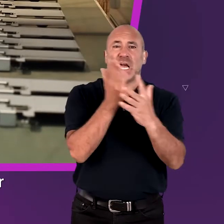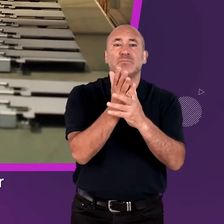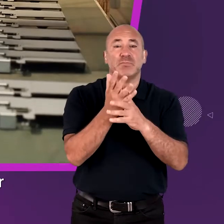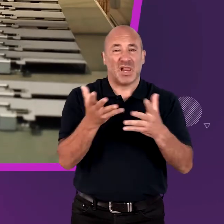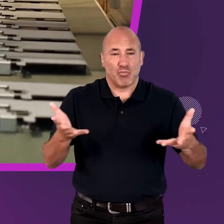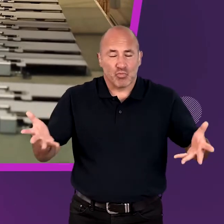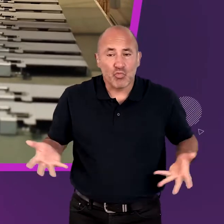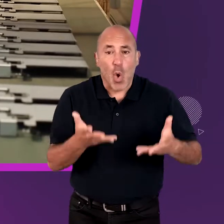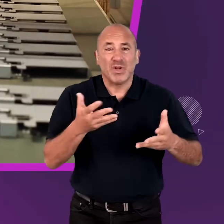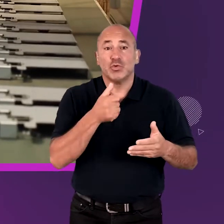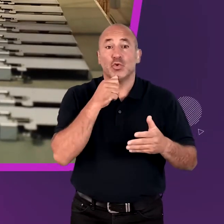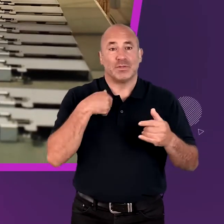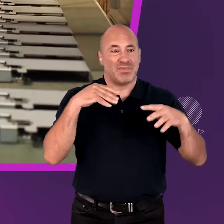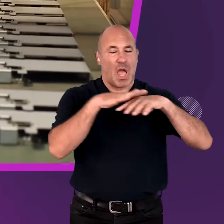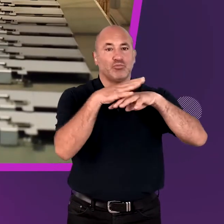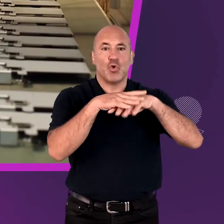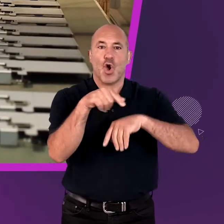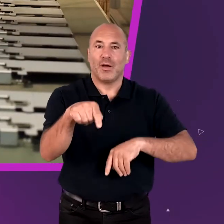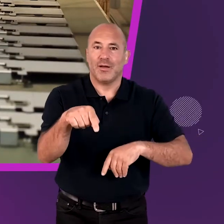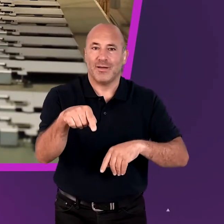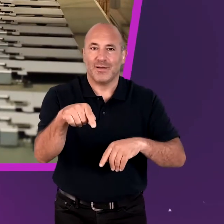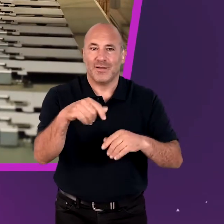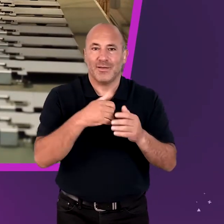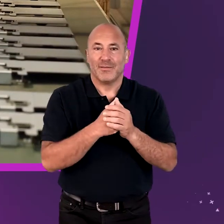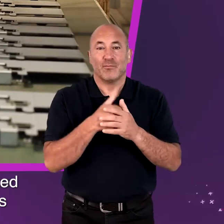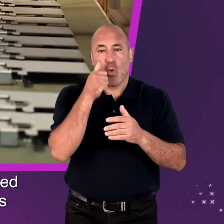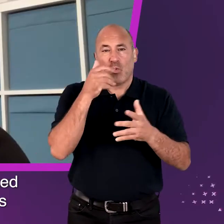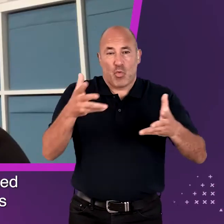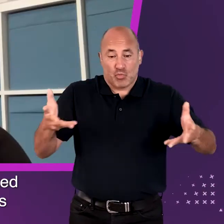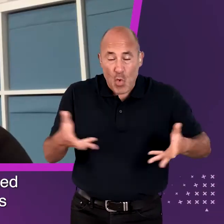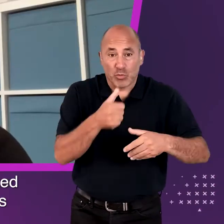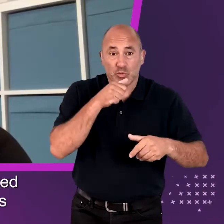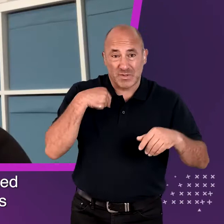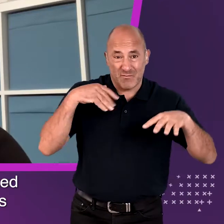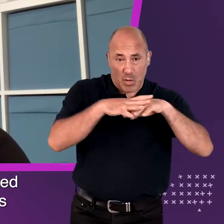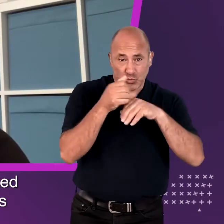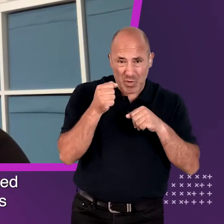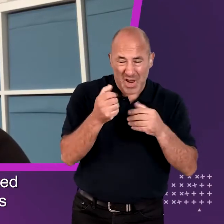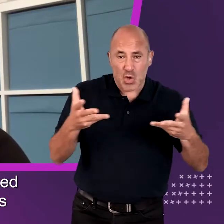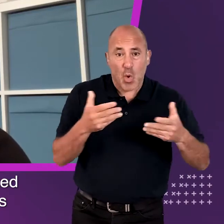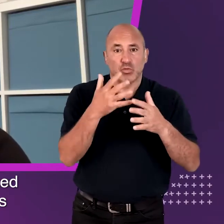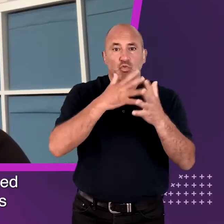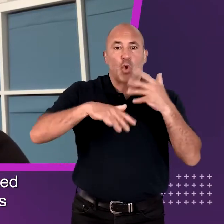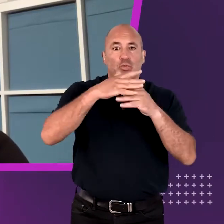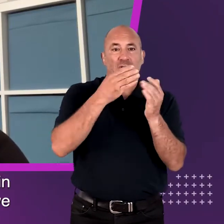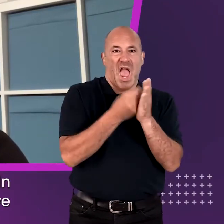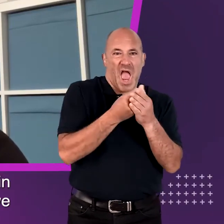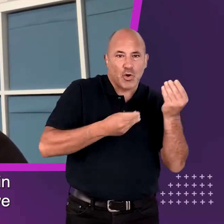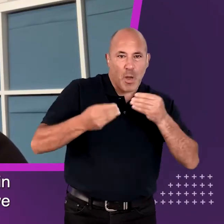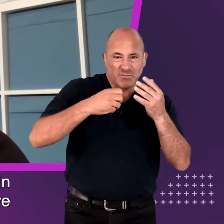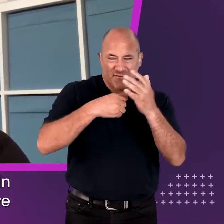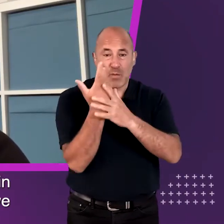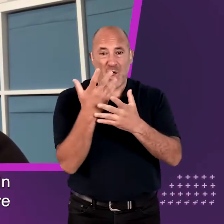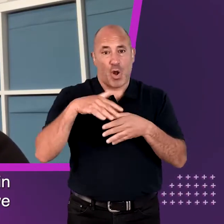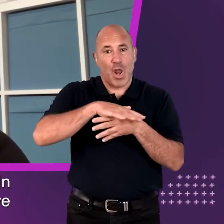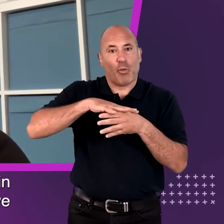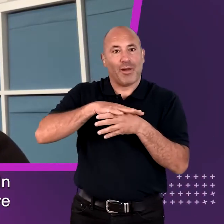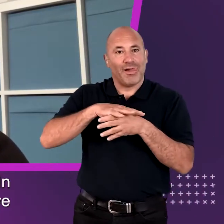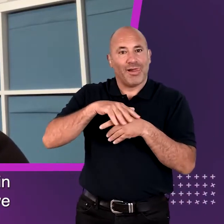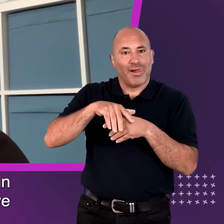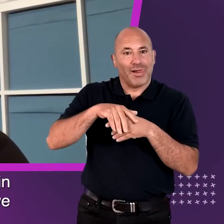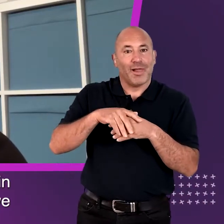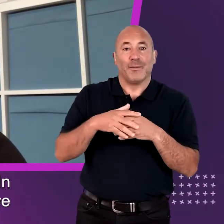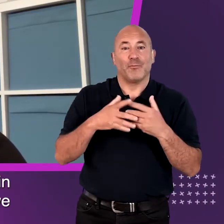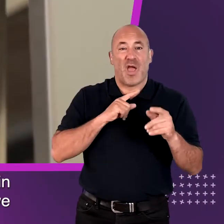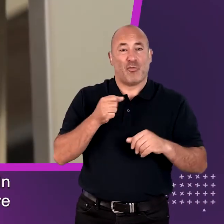more accessible encourages the use of our network, and we know that the encouraged use of our network encourages socio-economic development in the